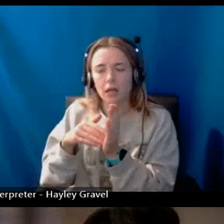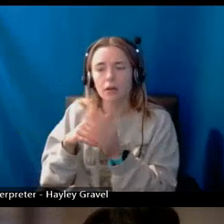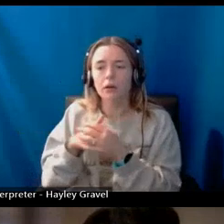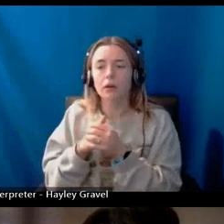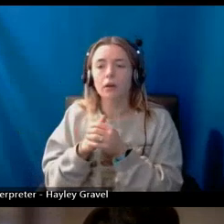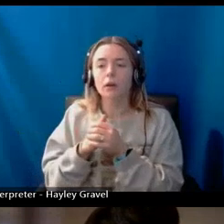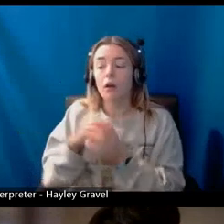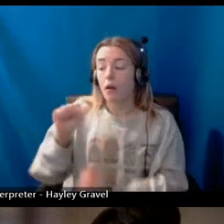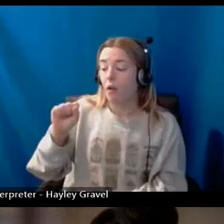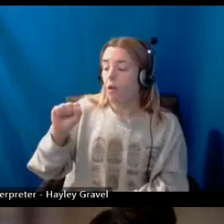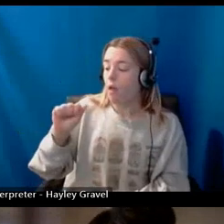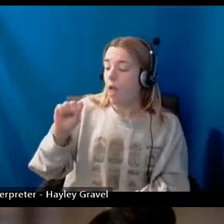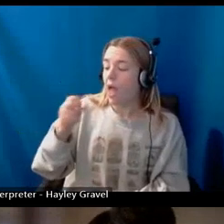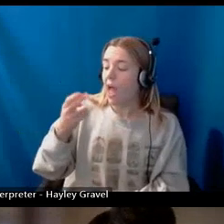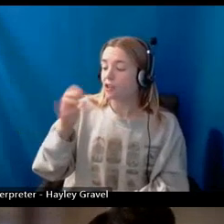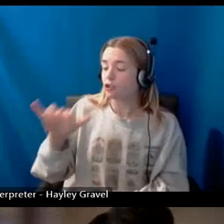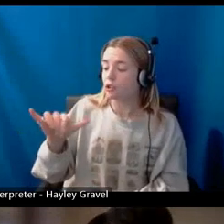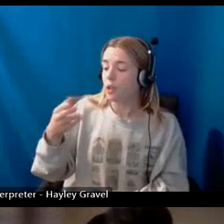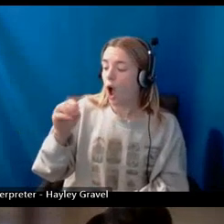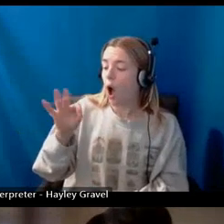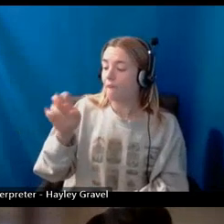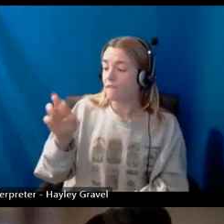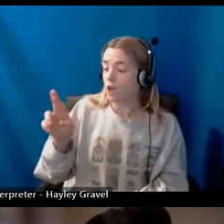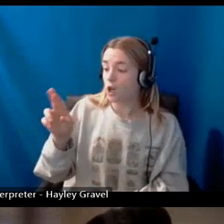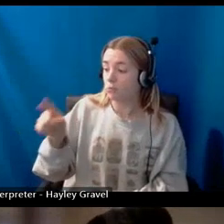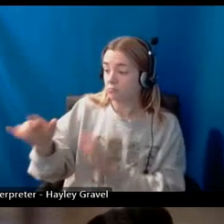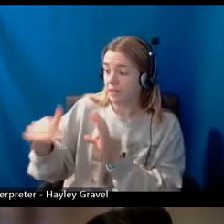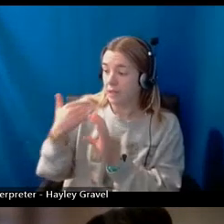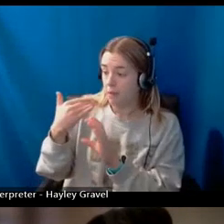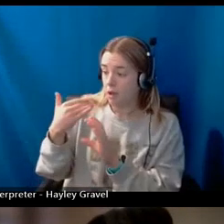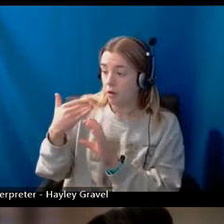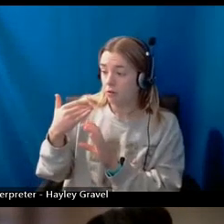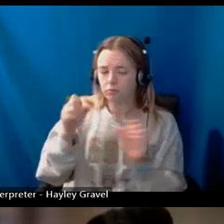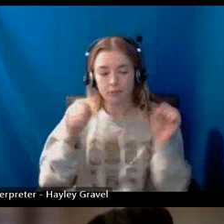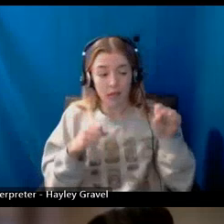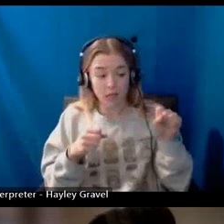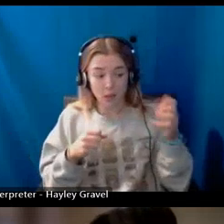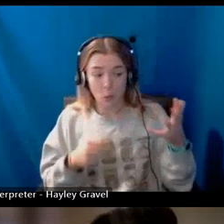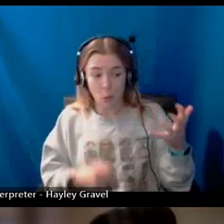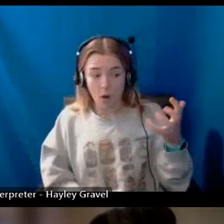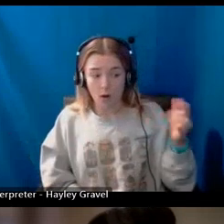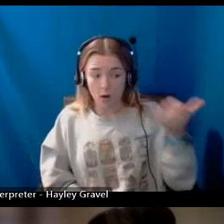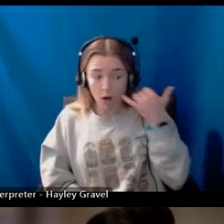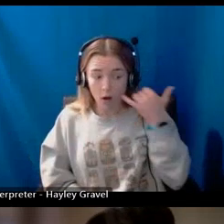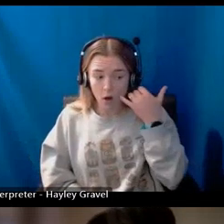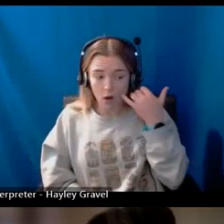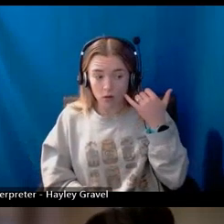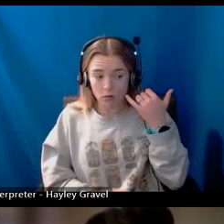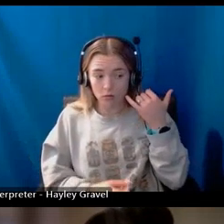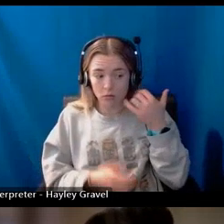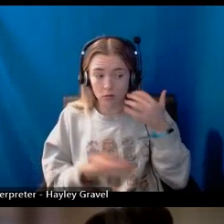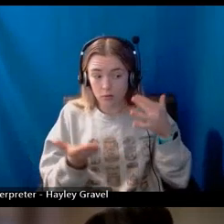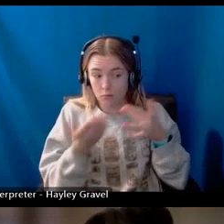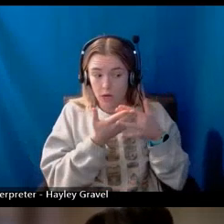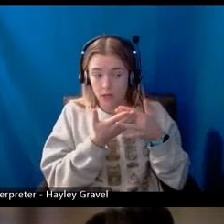Ashley Hoffer, did you get my email? I did. Do you want me to call you when we break from